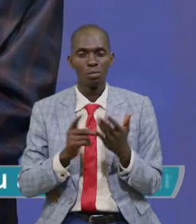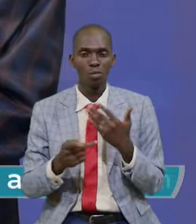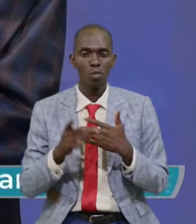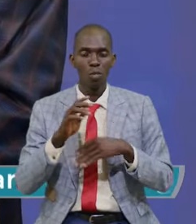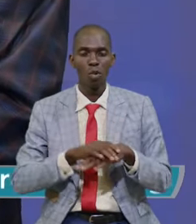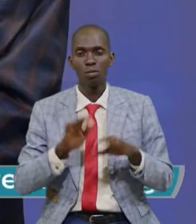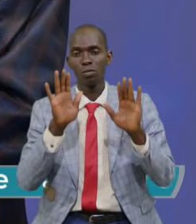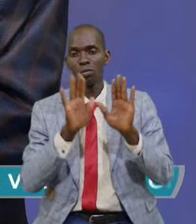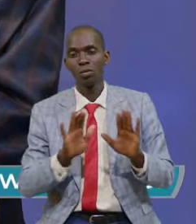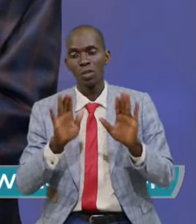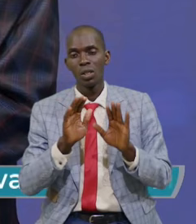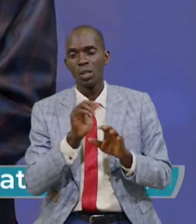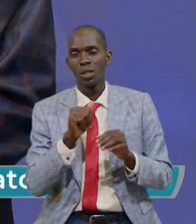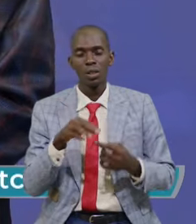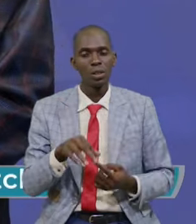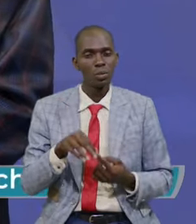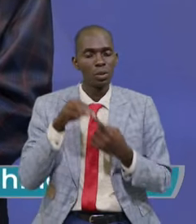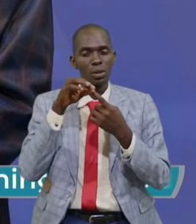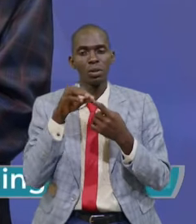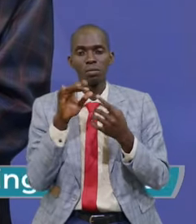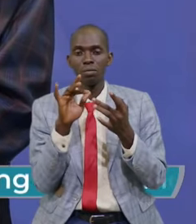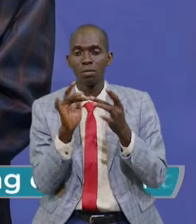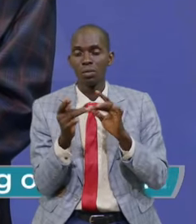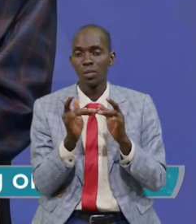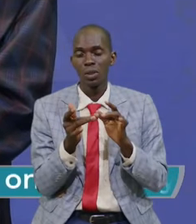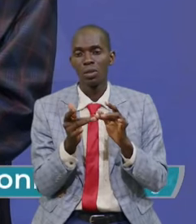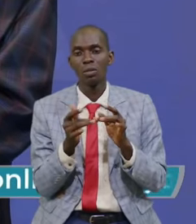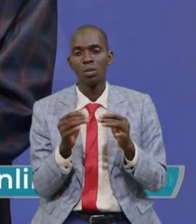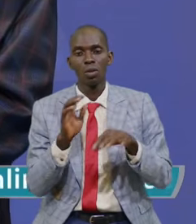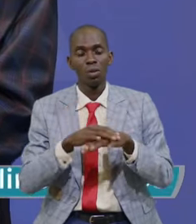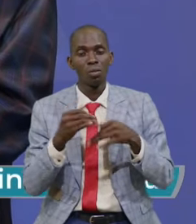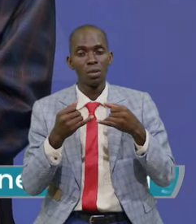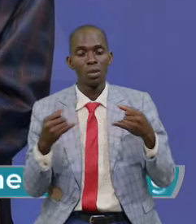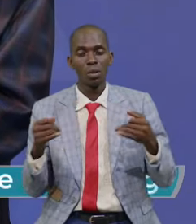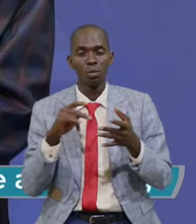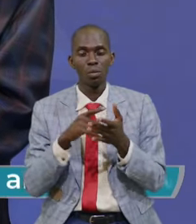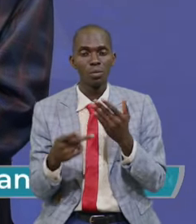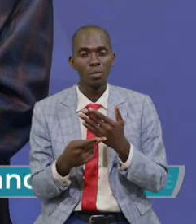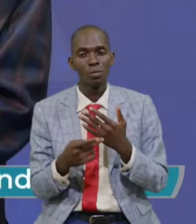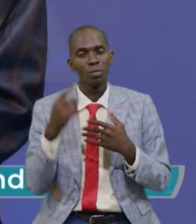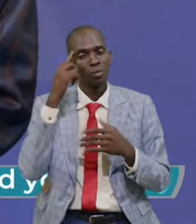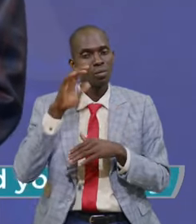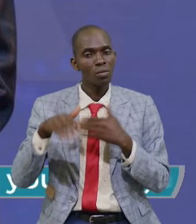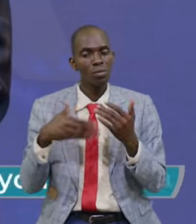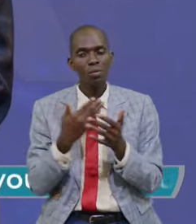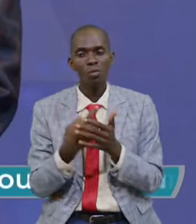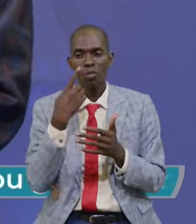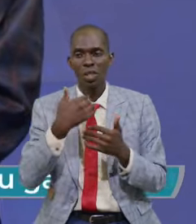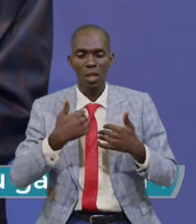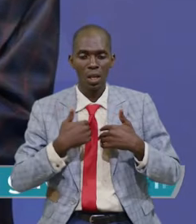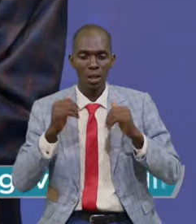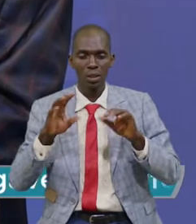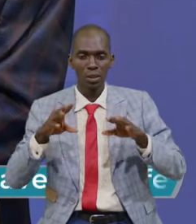A special online banquet for all who had given their lives to